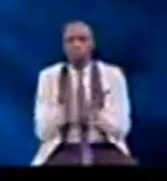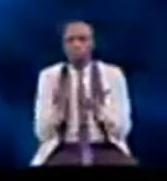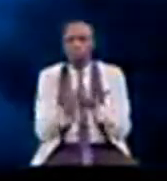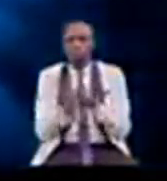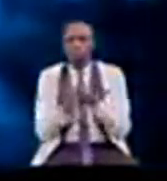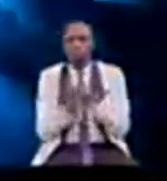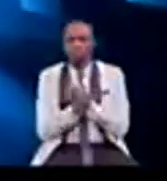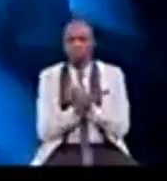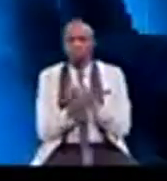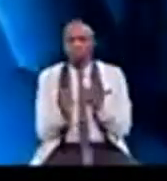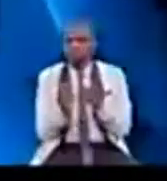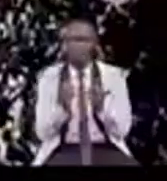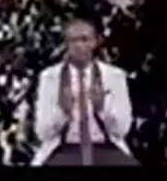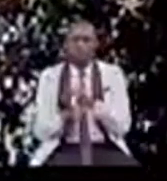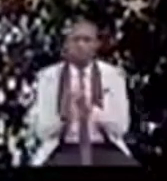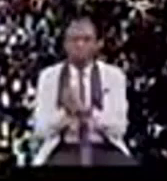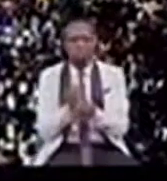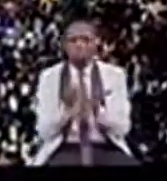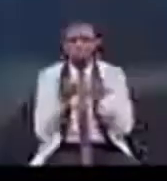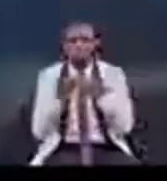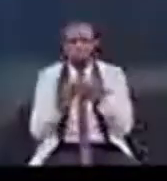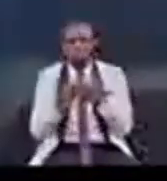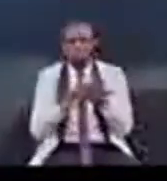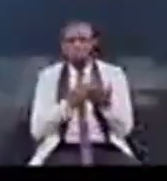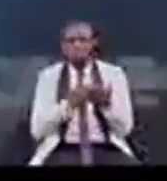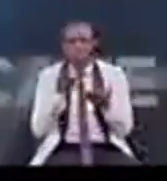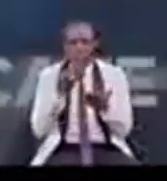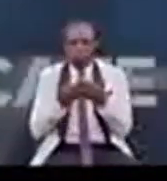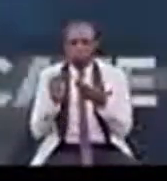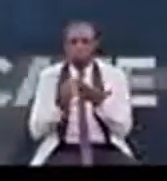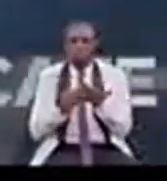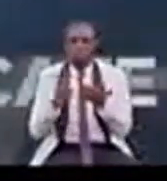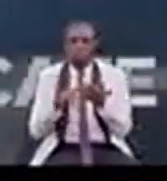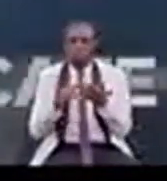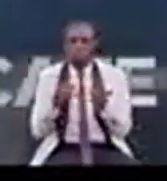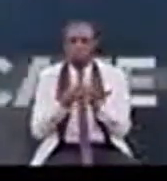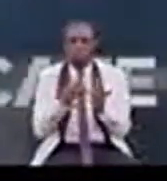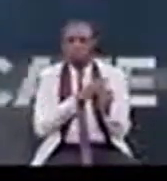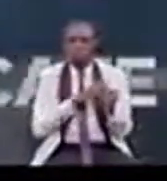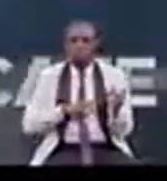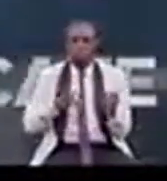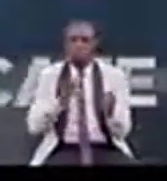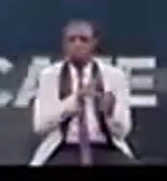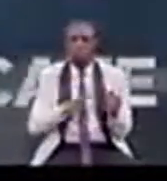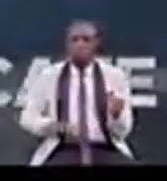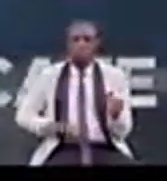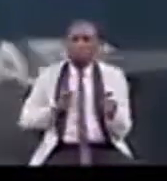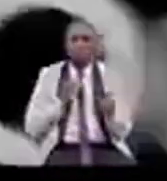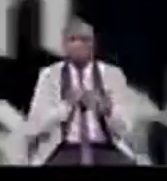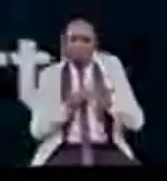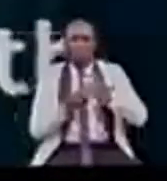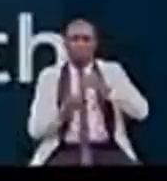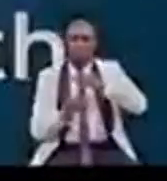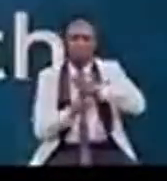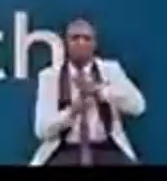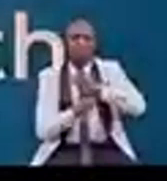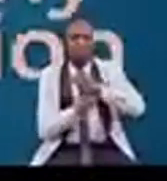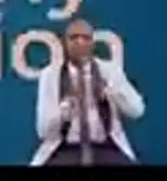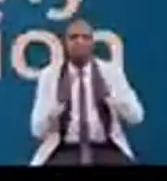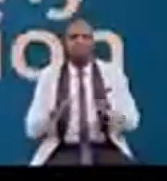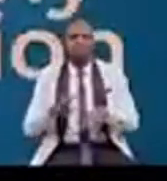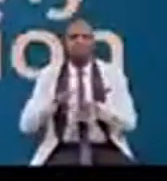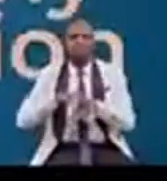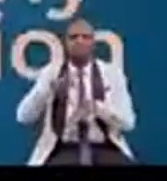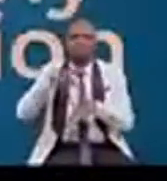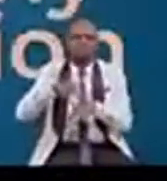transformation, peace, and goodwill toward all. But wait, Christ our advocate is not done yet. On earth,